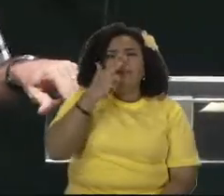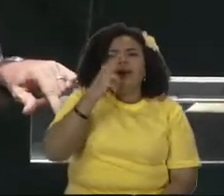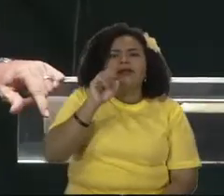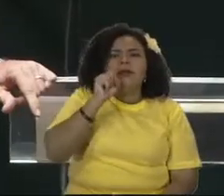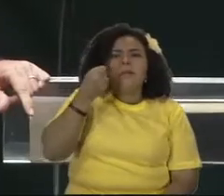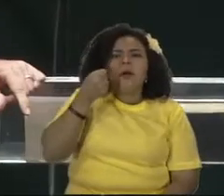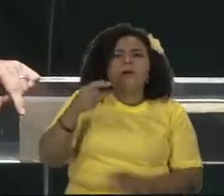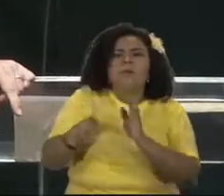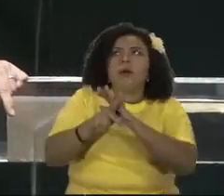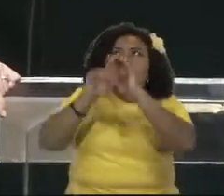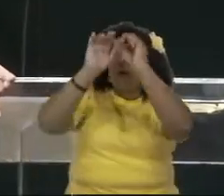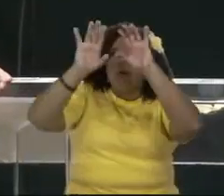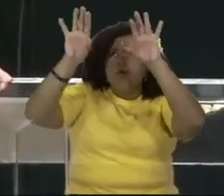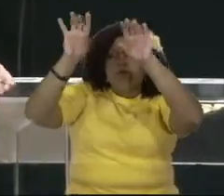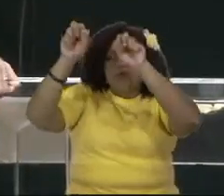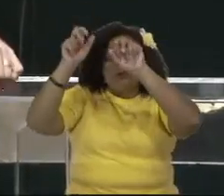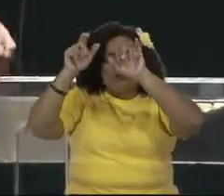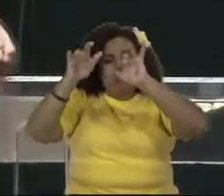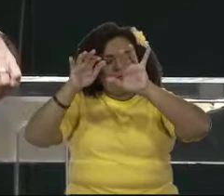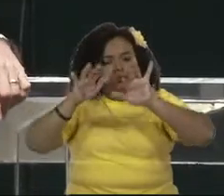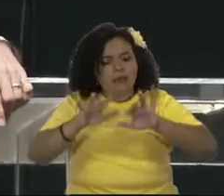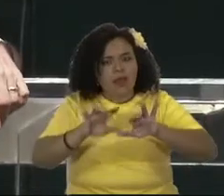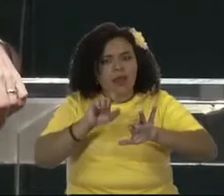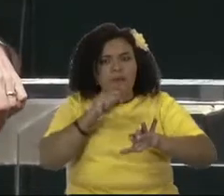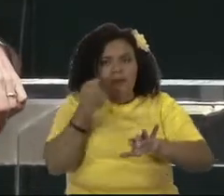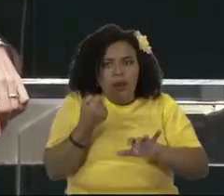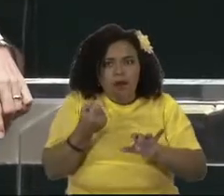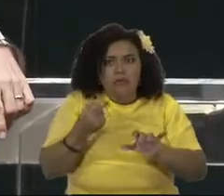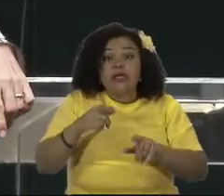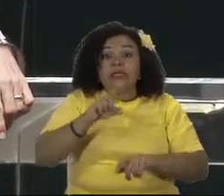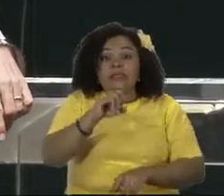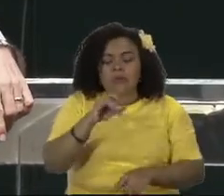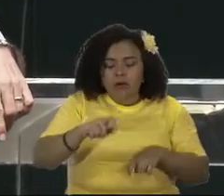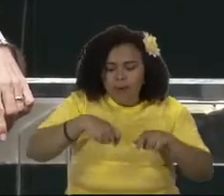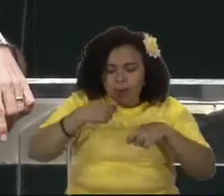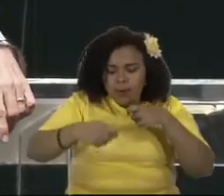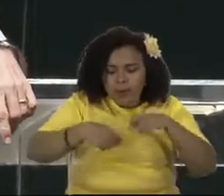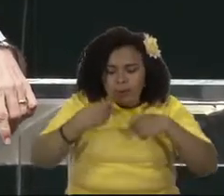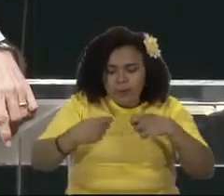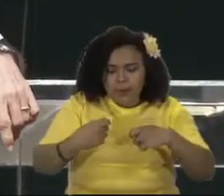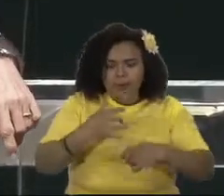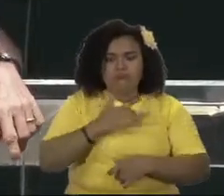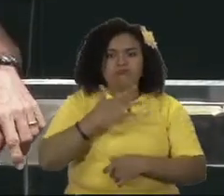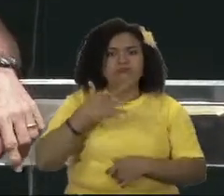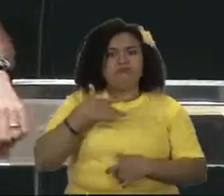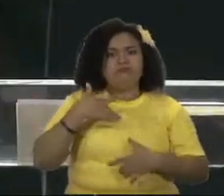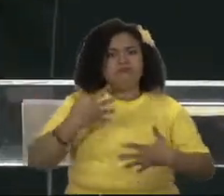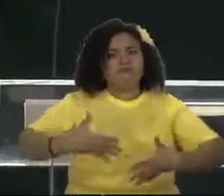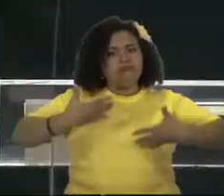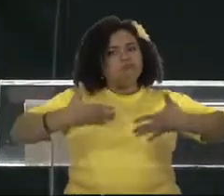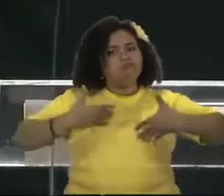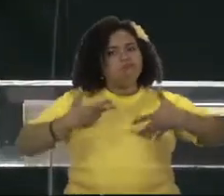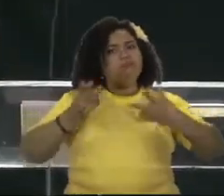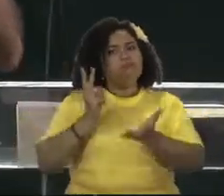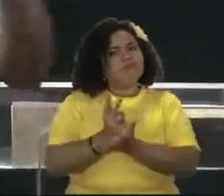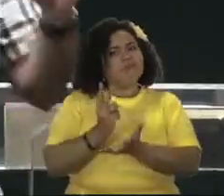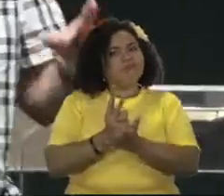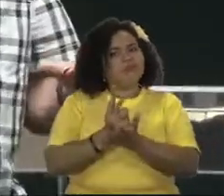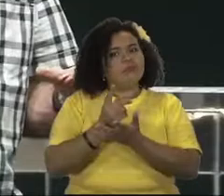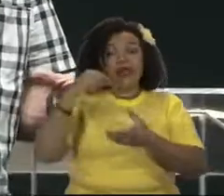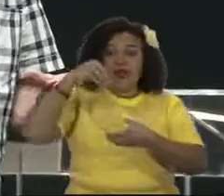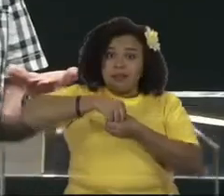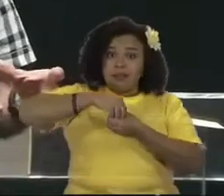But when you eat it, your brand is new. You don't need nothing else. You don't